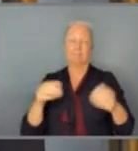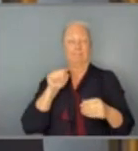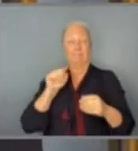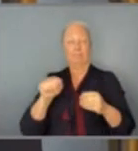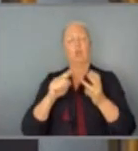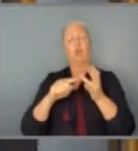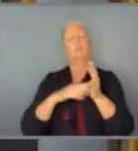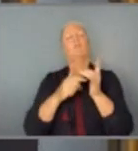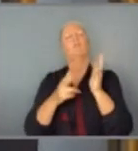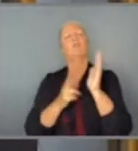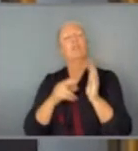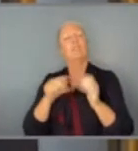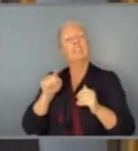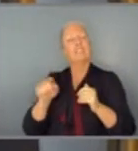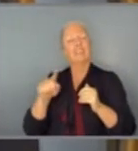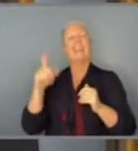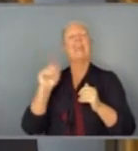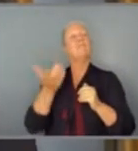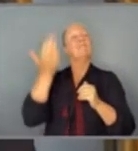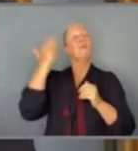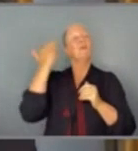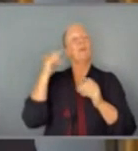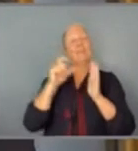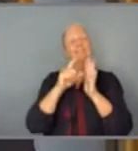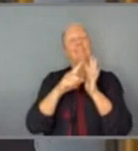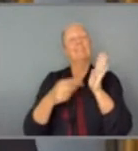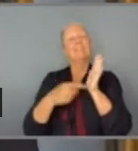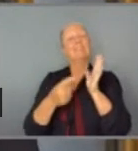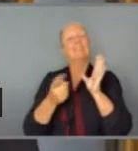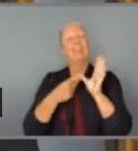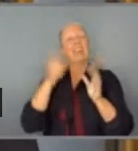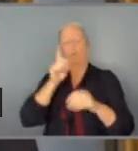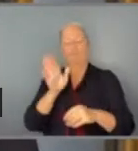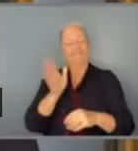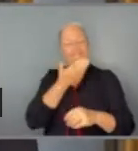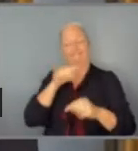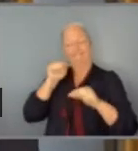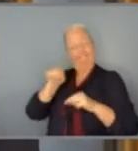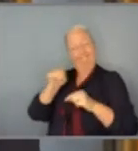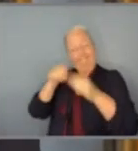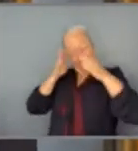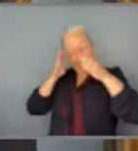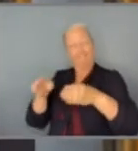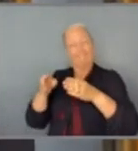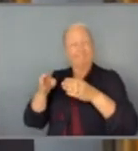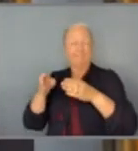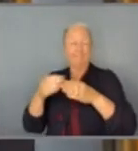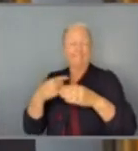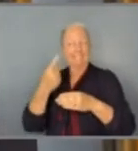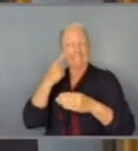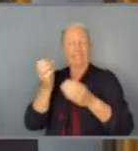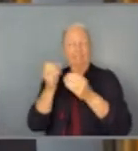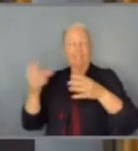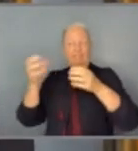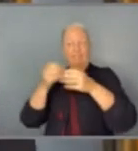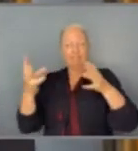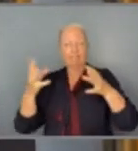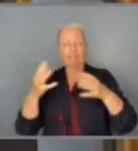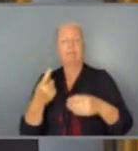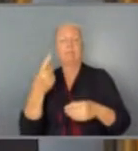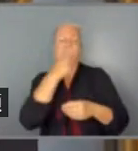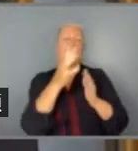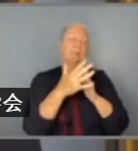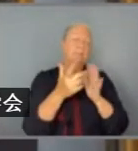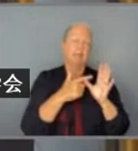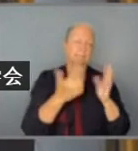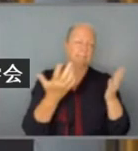replacing Delta, particularly in New South Wales, and very rapidly in the other states other than WA. So Omicron's